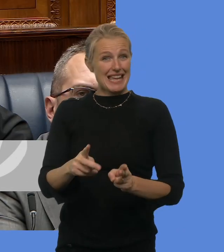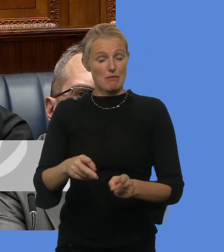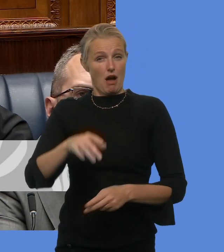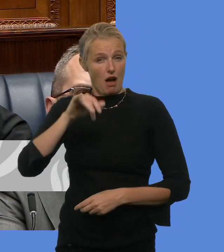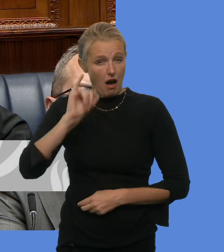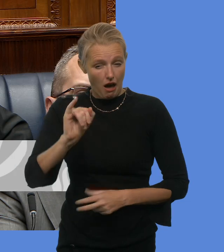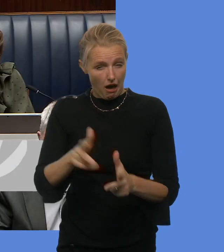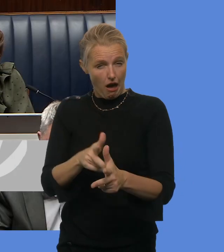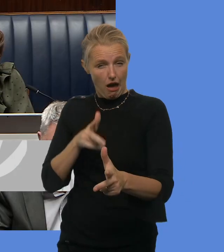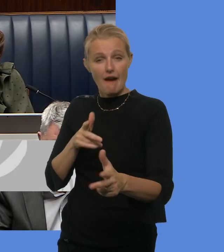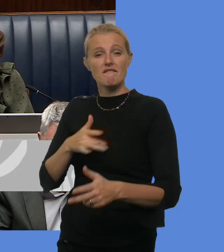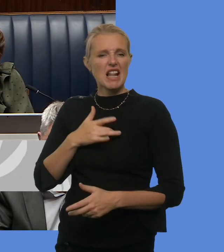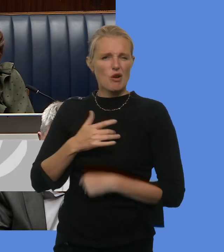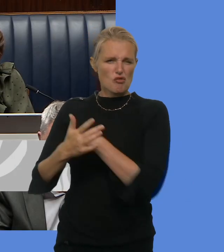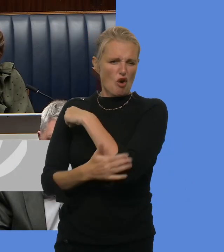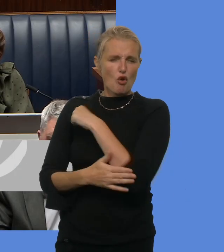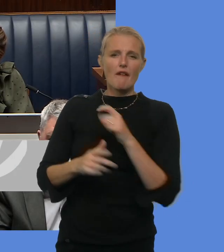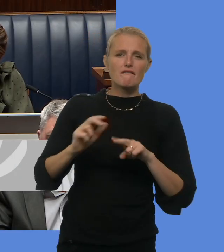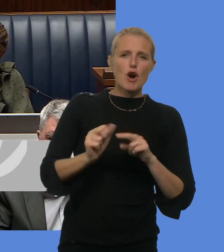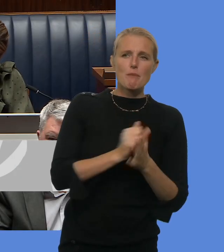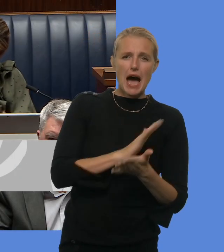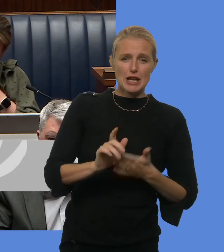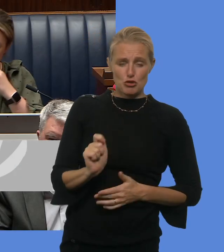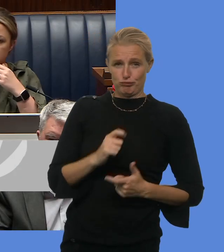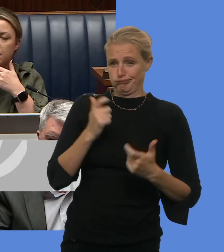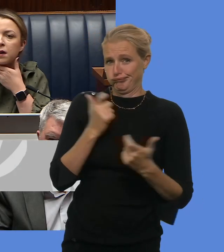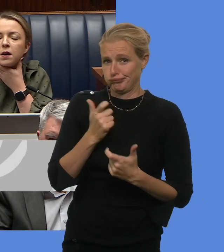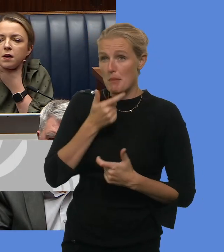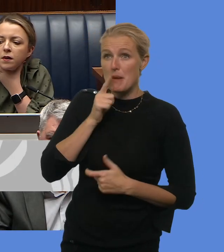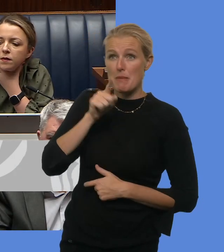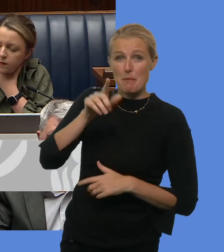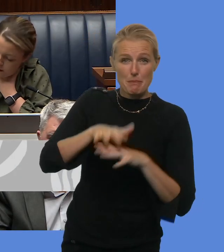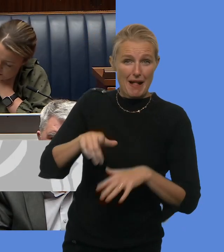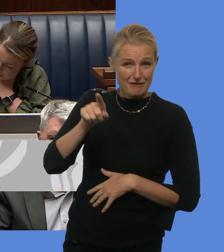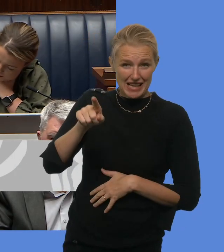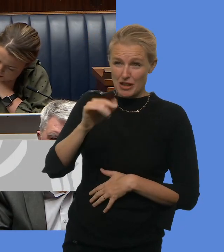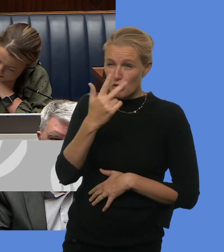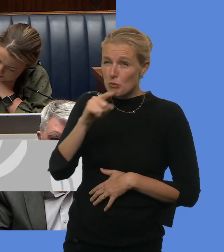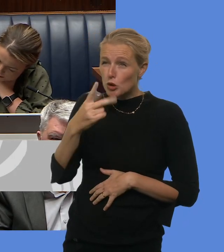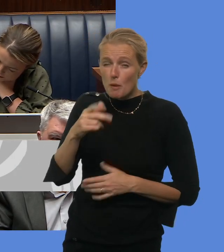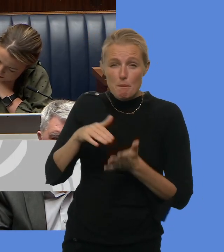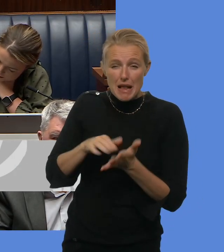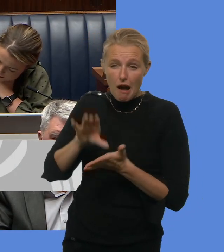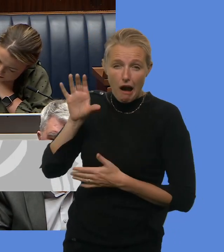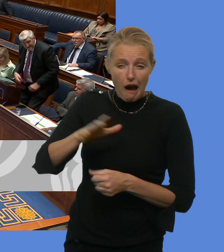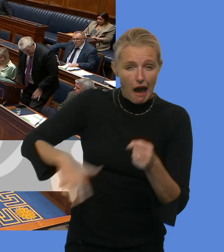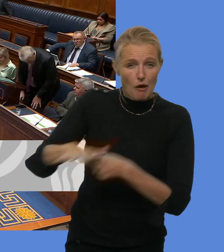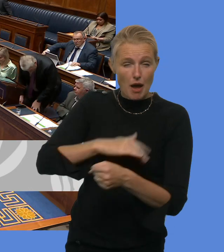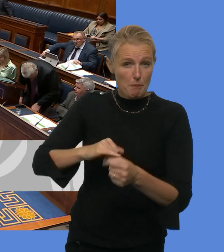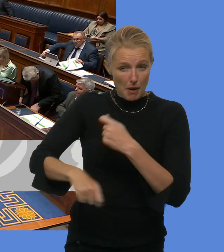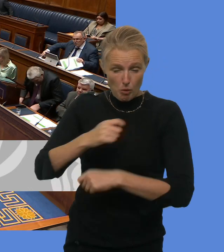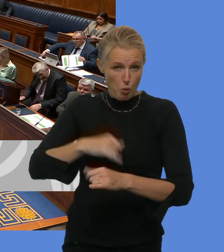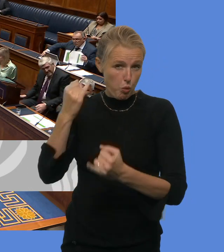rural Fermanagh and rural Tyrone and elsewhere are going aghast that people are complaining that they're getting £3.2 million spent in their area.